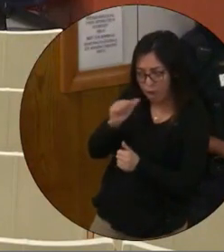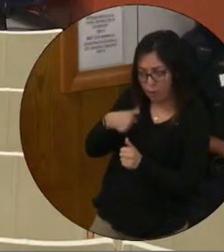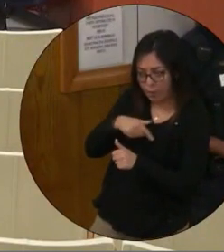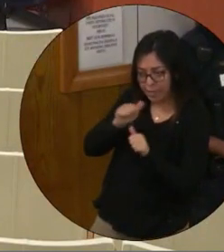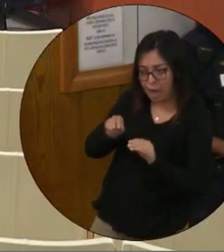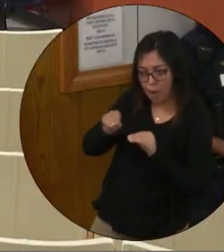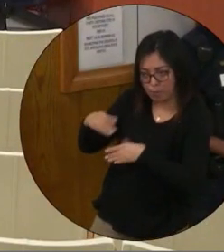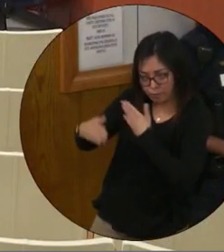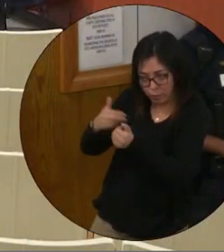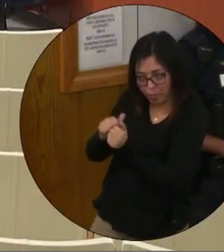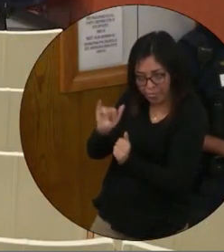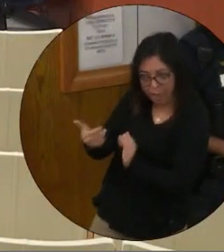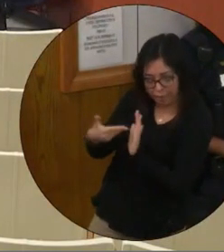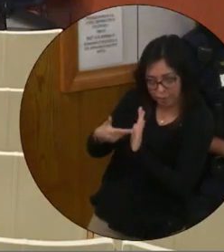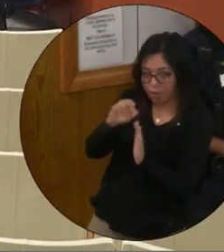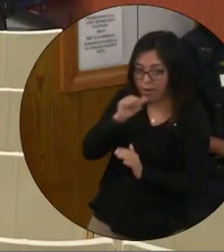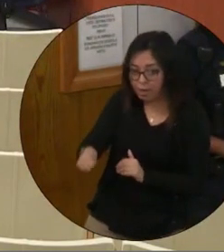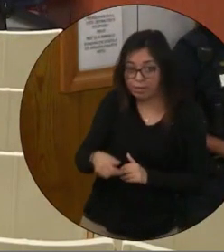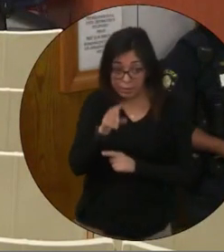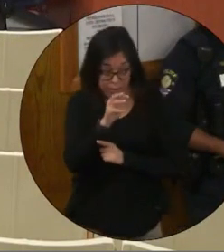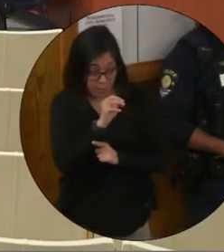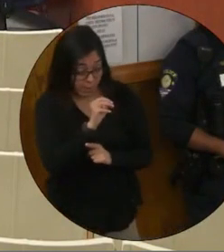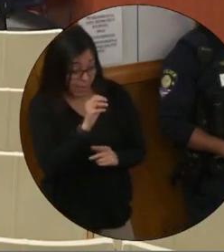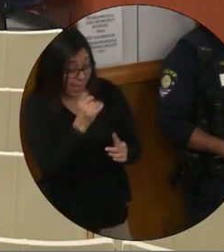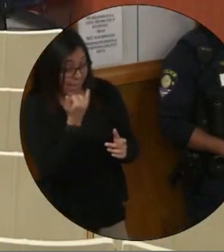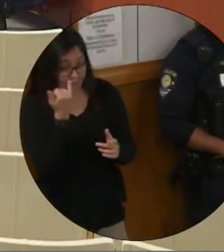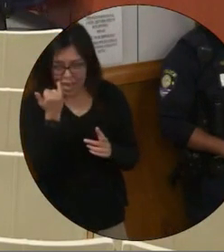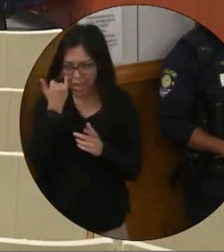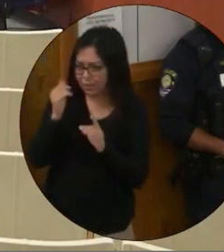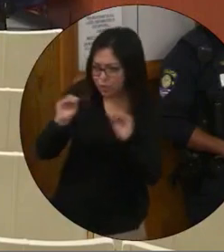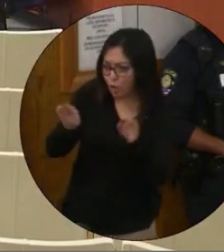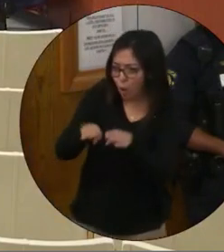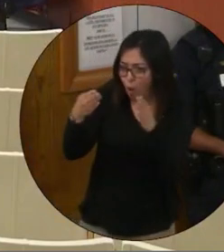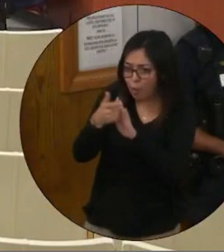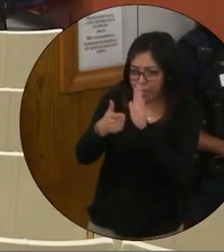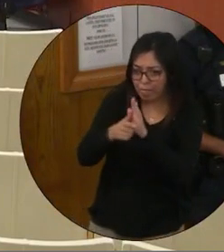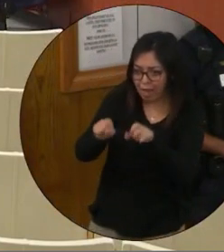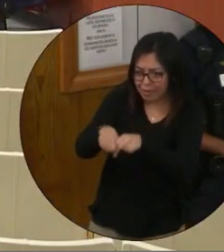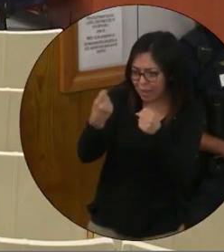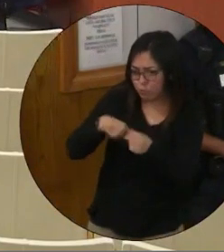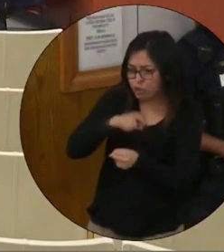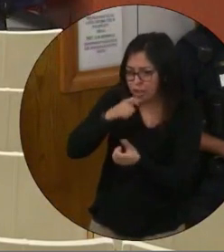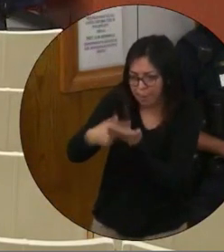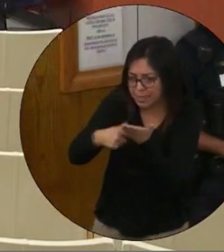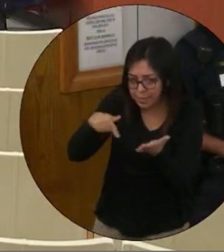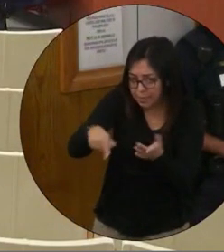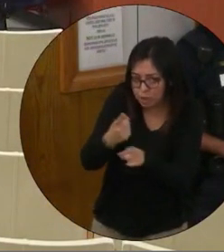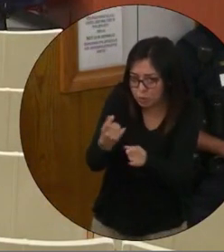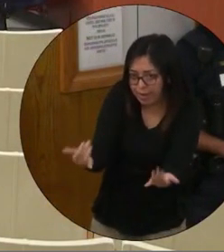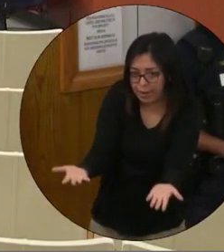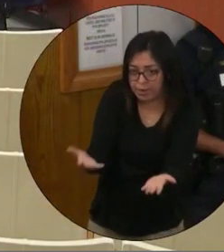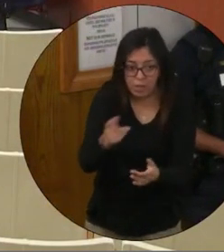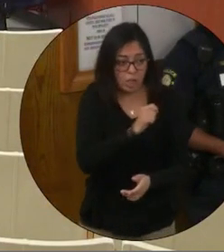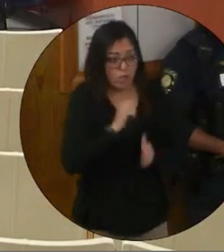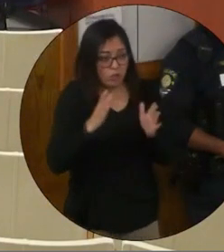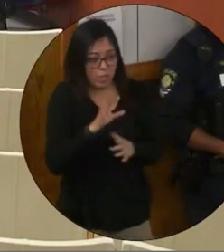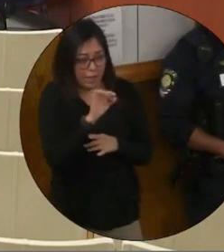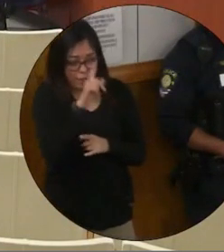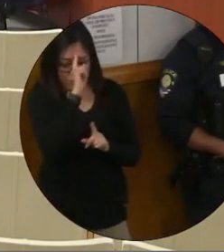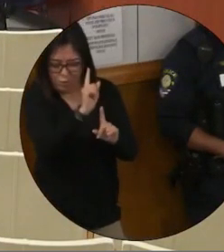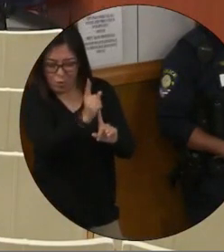this item. Mary Ann? If there wasn't an open meeting law violation, we shouldn't be discussing this right now. Trustee Ford, for just a